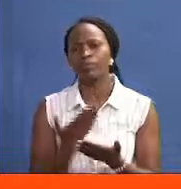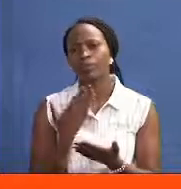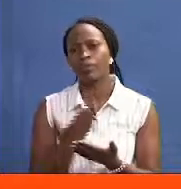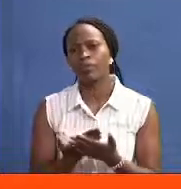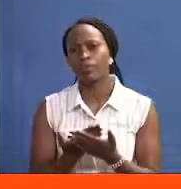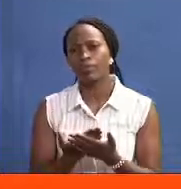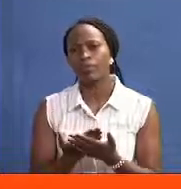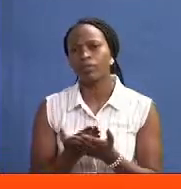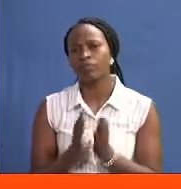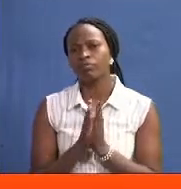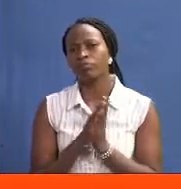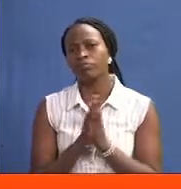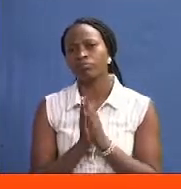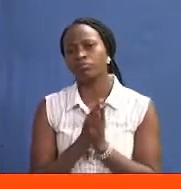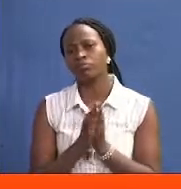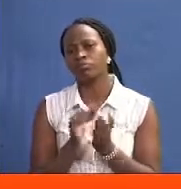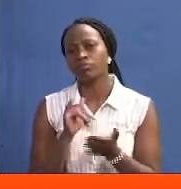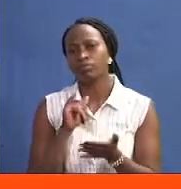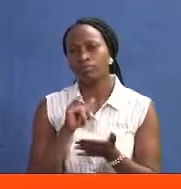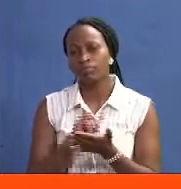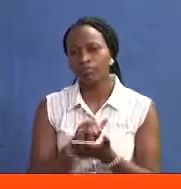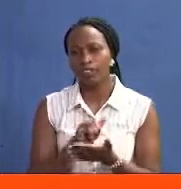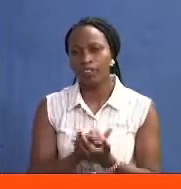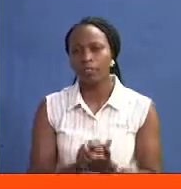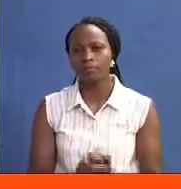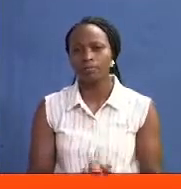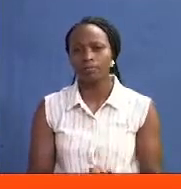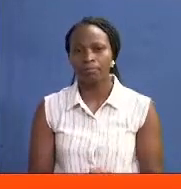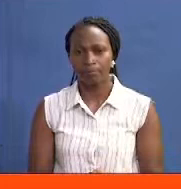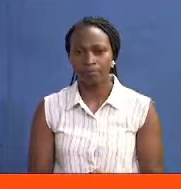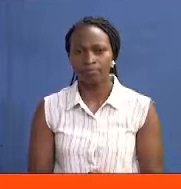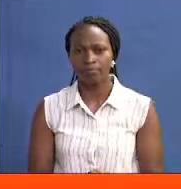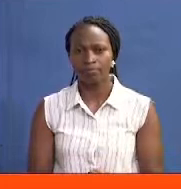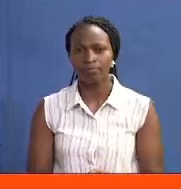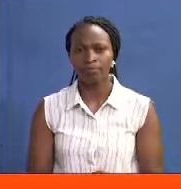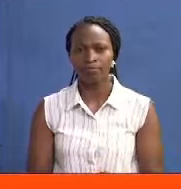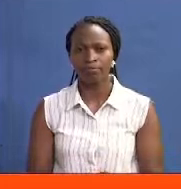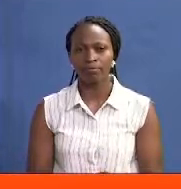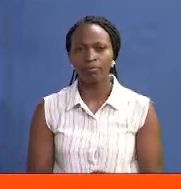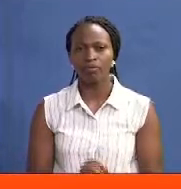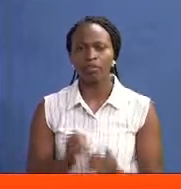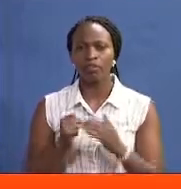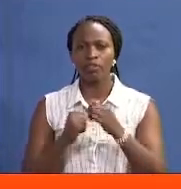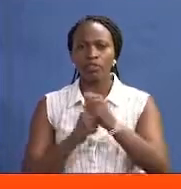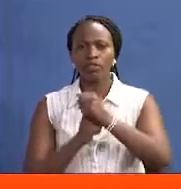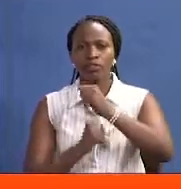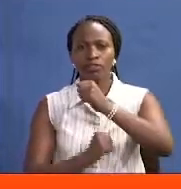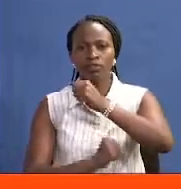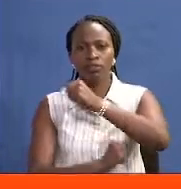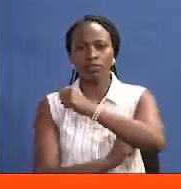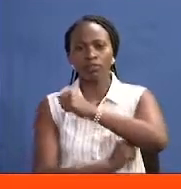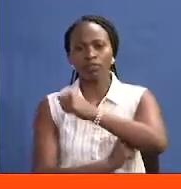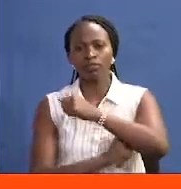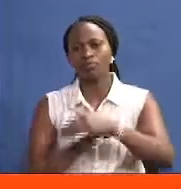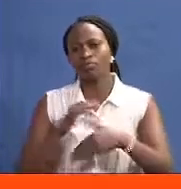Manuel Kutose for bringing that insightful story of Kamjoroka University. In support for Kamjoroka University,